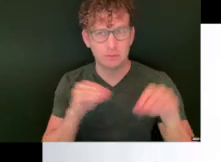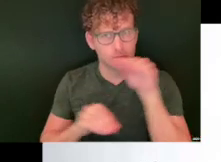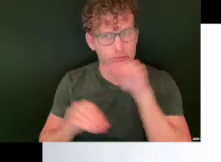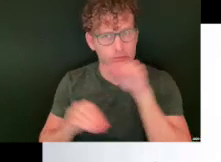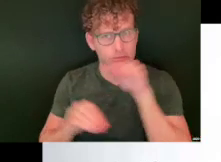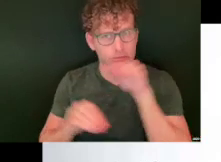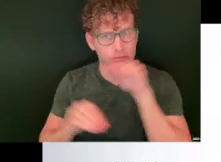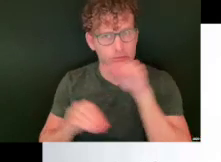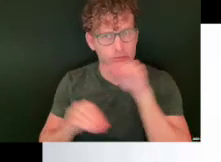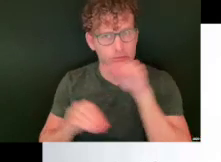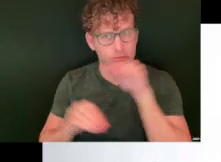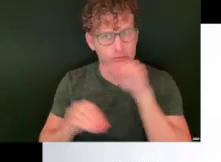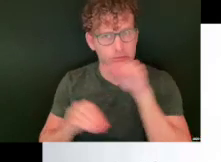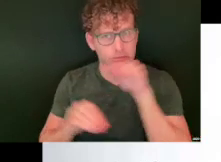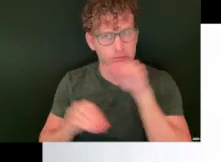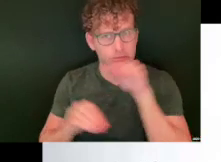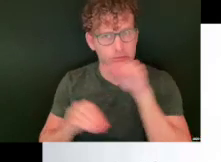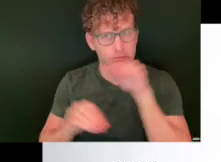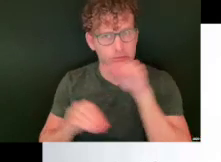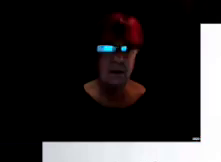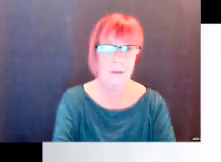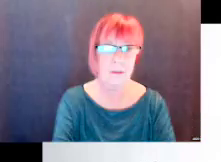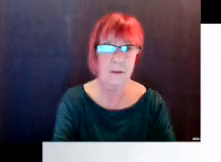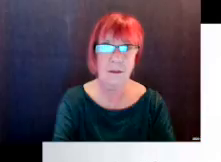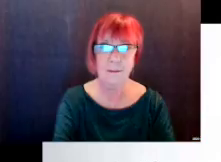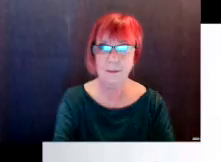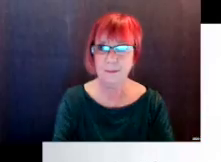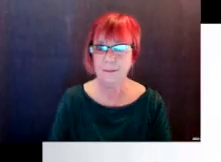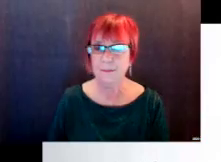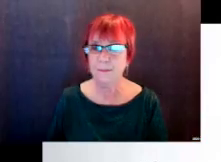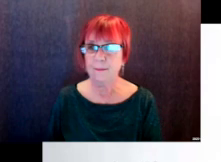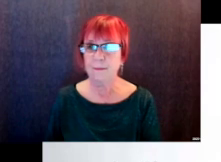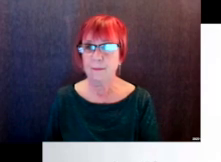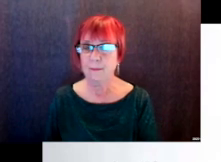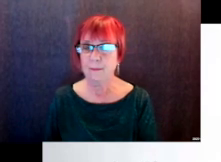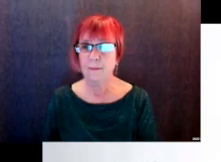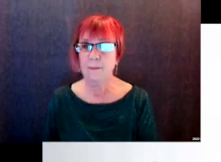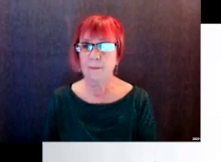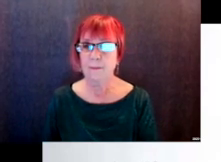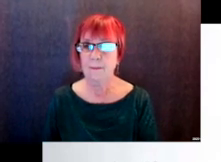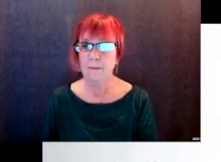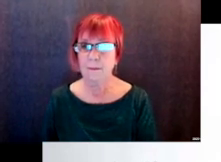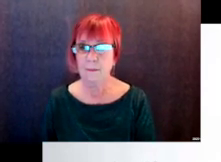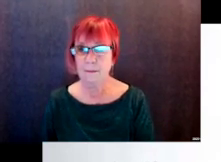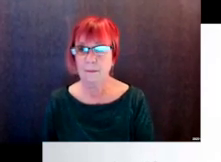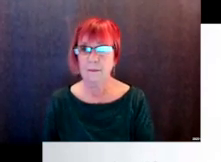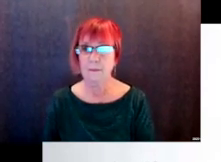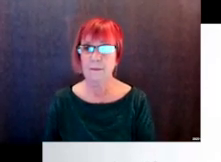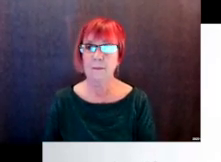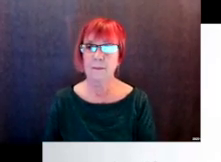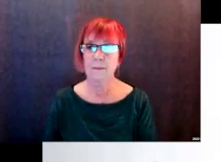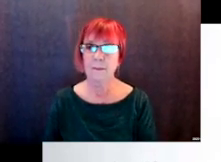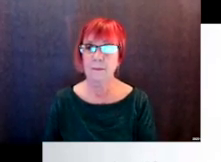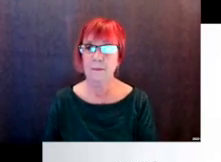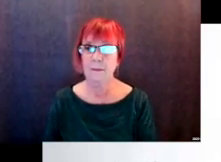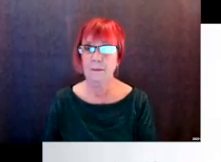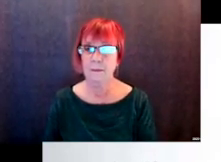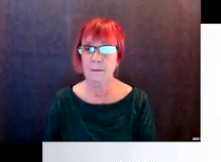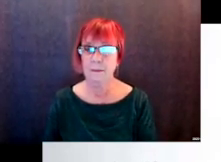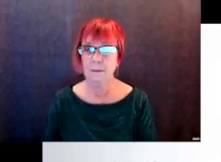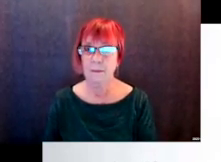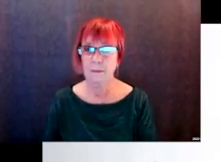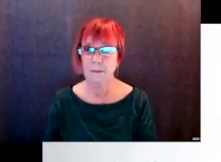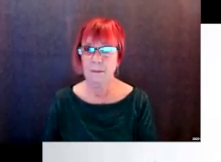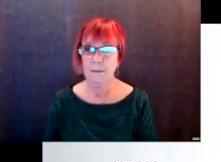end of the legislative year, which is September 15th in odd-numbered years like this year, and